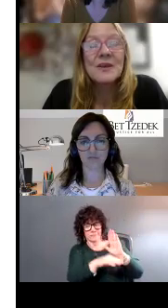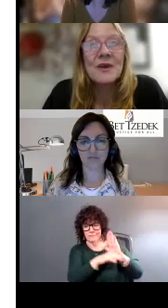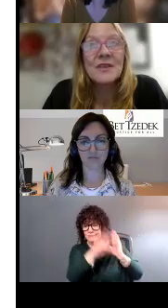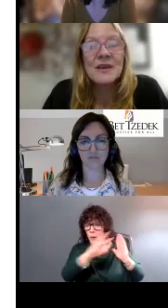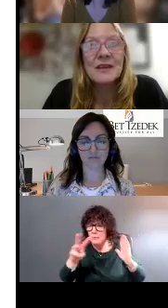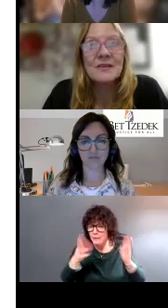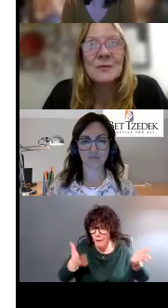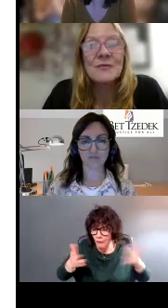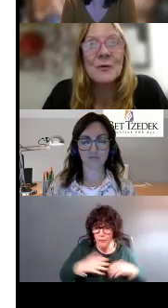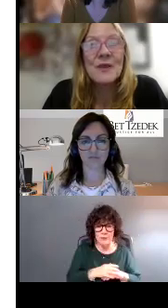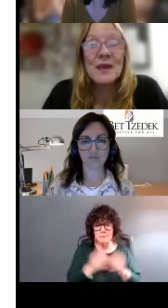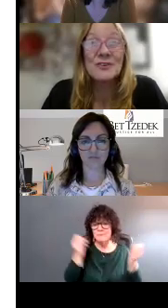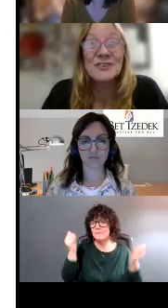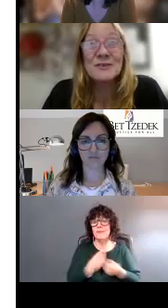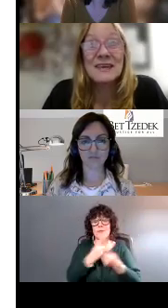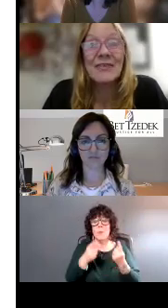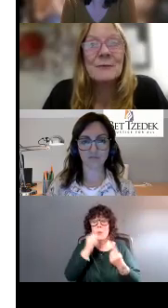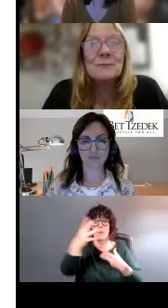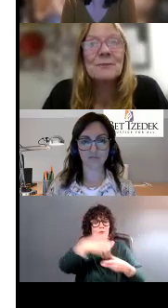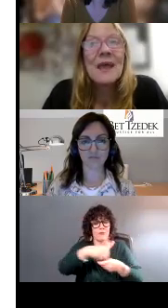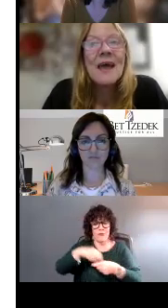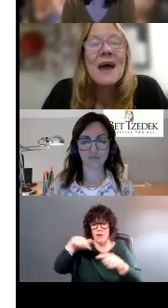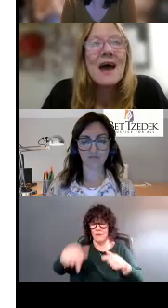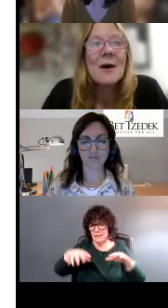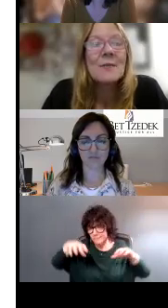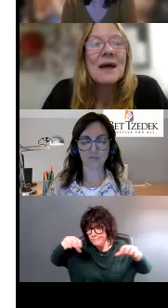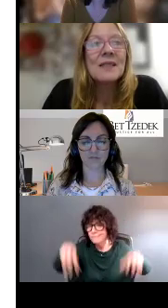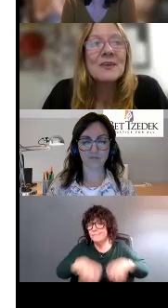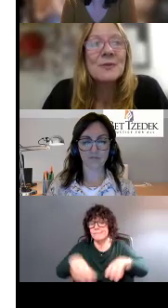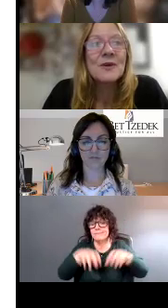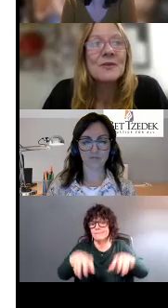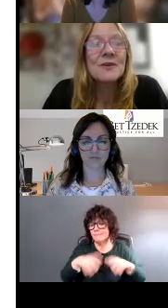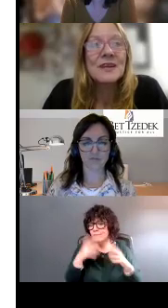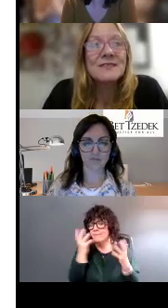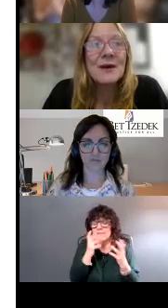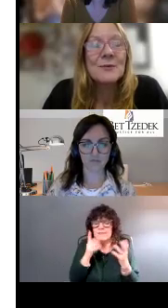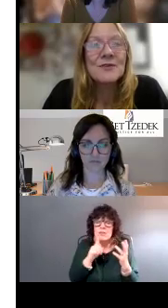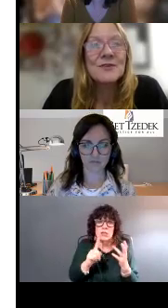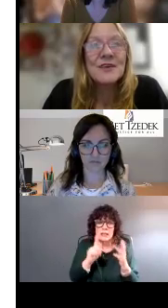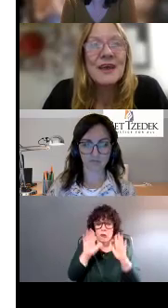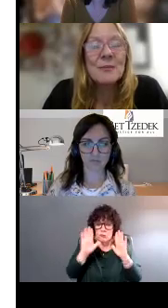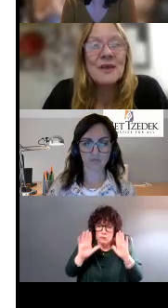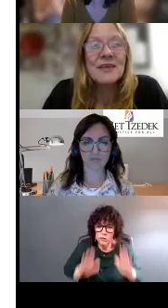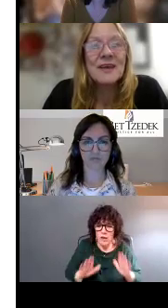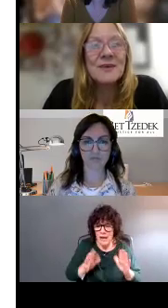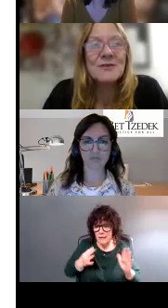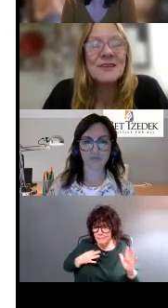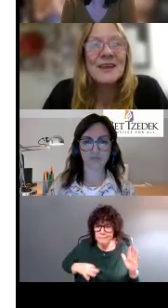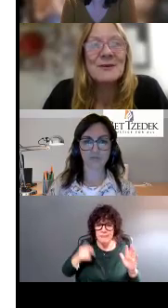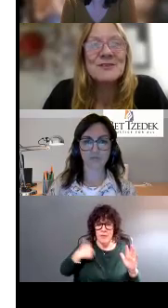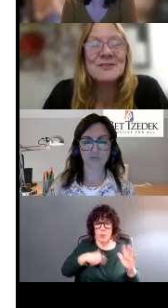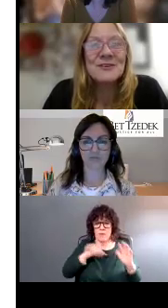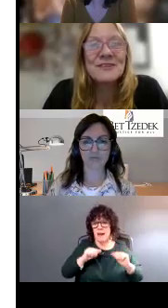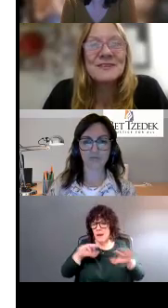a really great thing that we've all been able to do together. And last but not least, I want to say a big thank you to